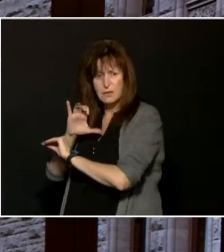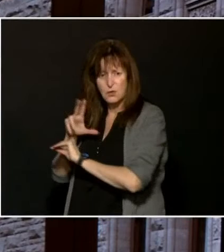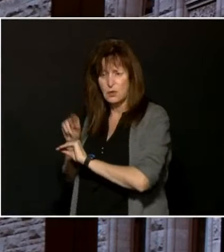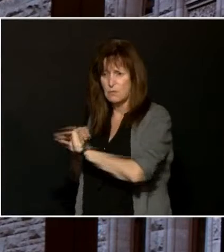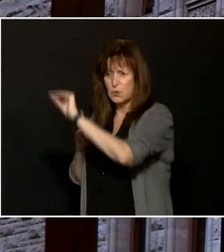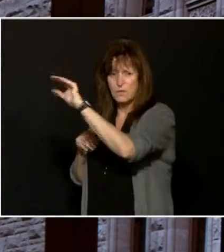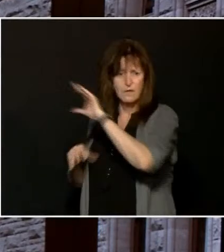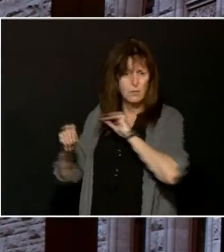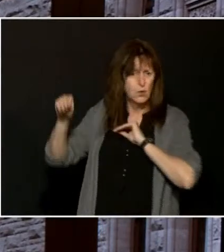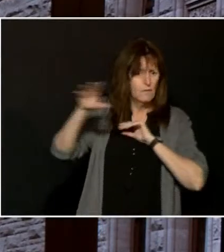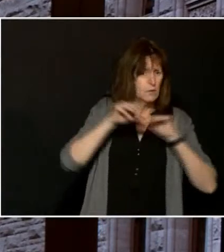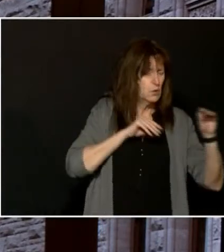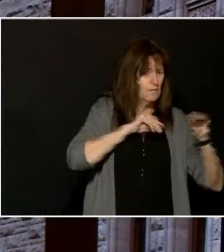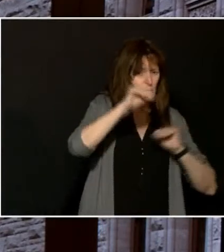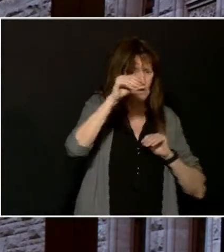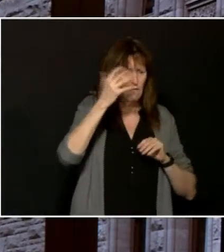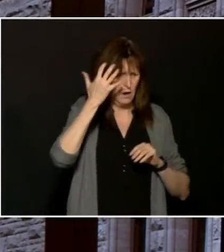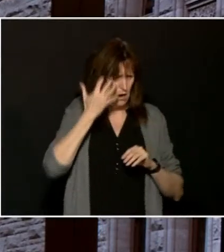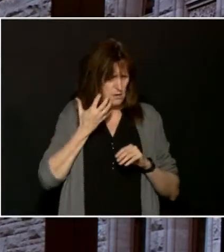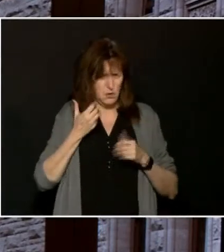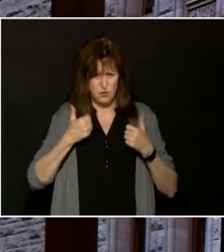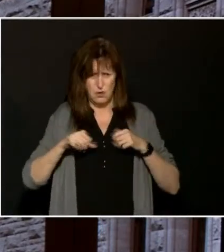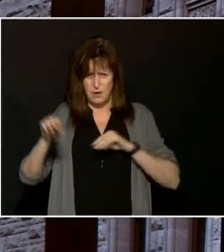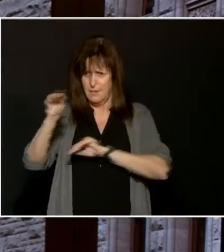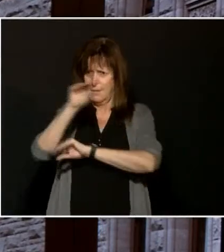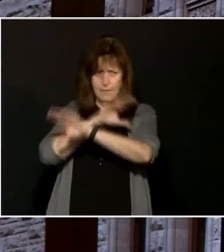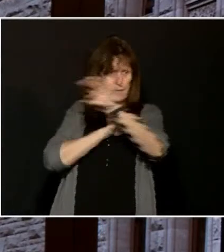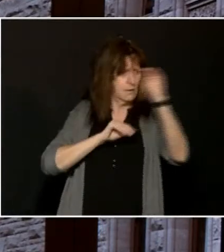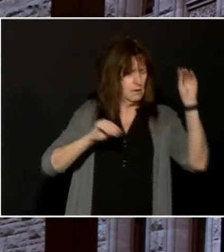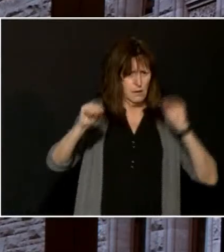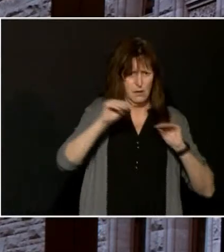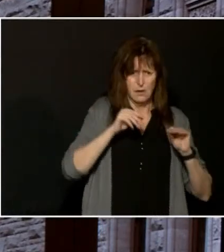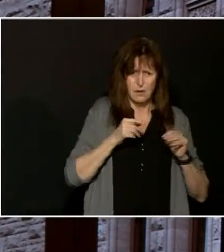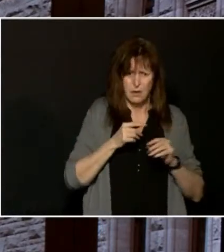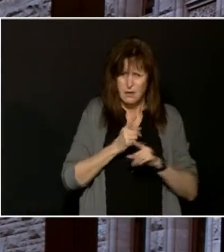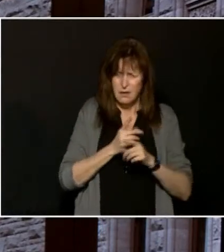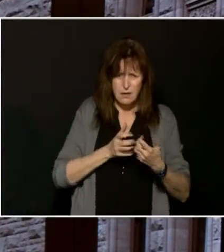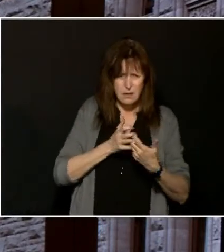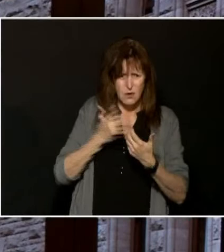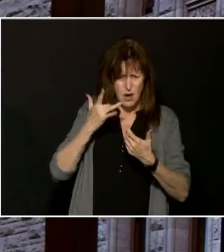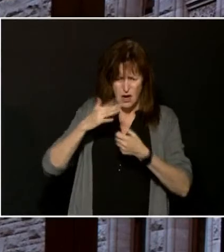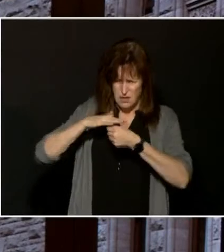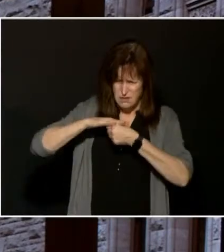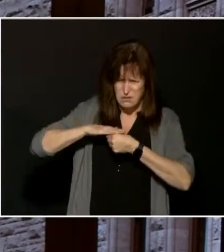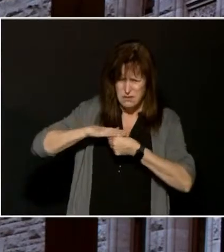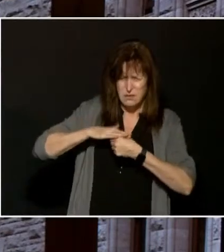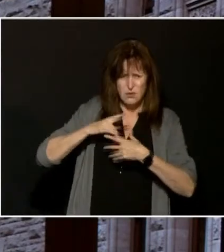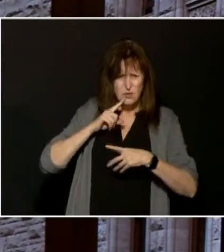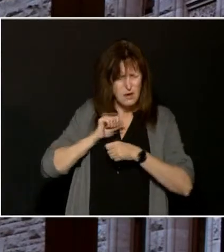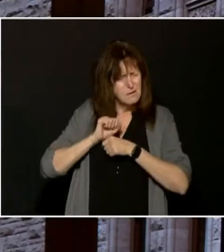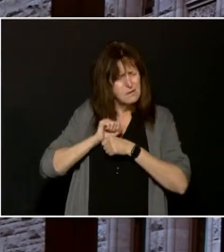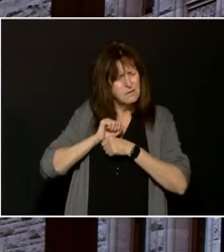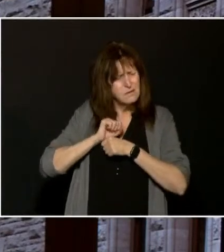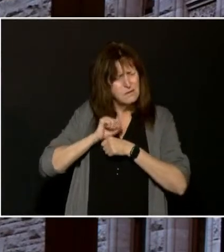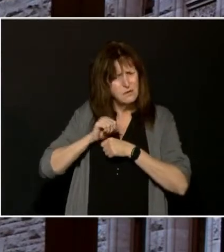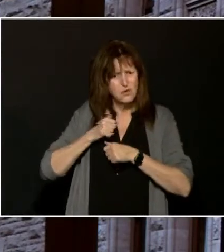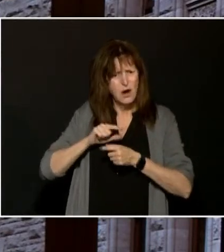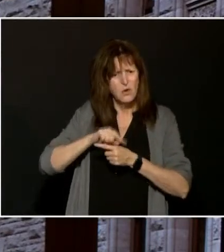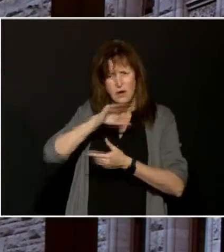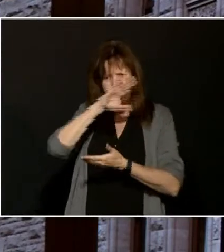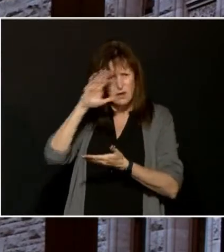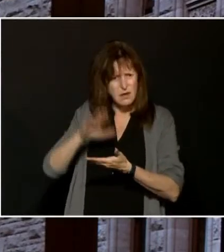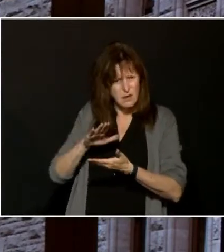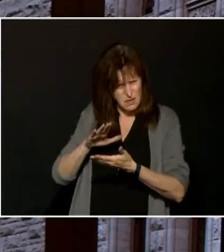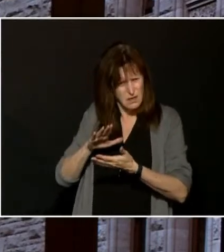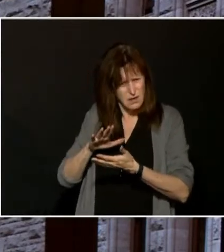to structure an optimism of getting those numbers down and returning to functionality in the regular wards as well as